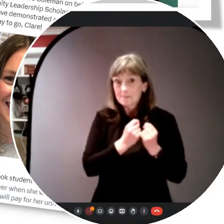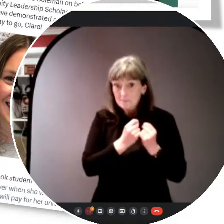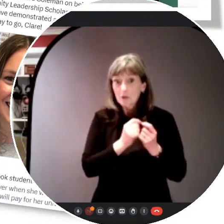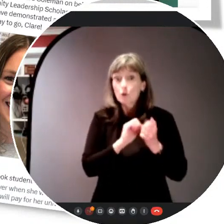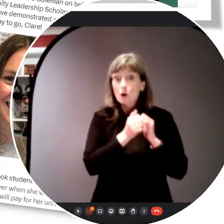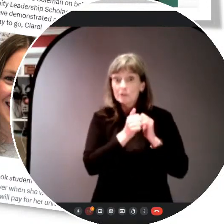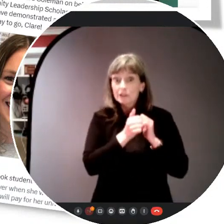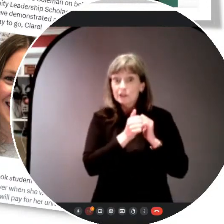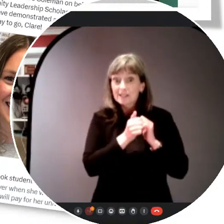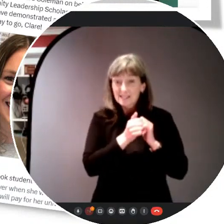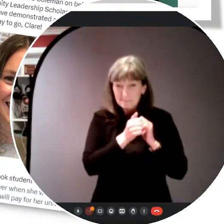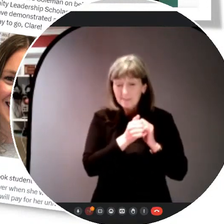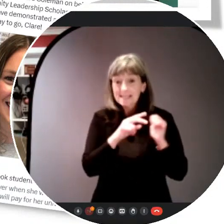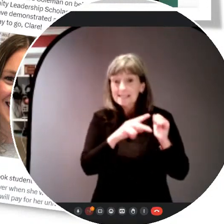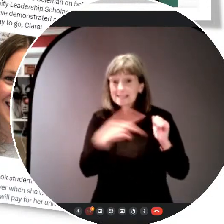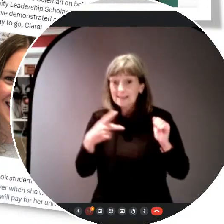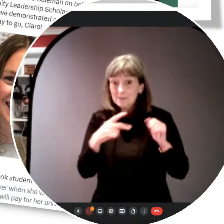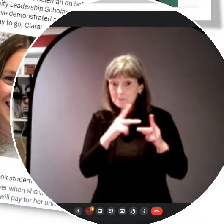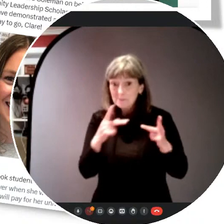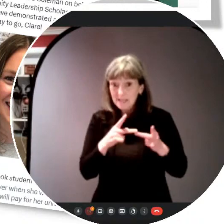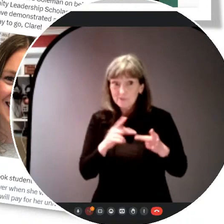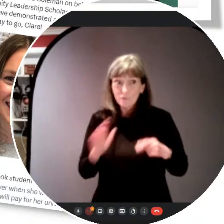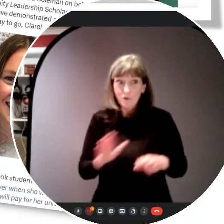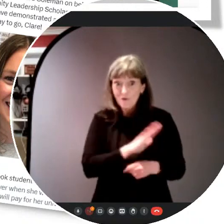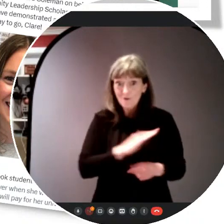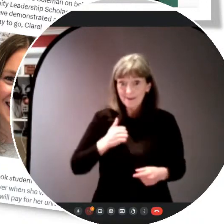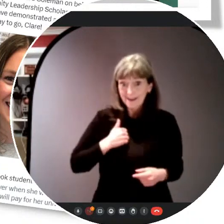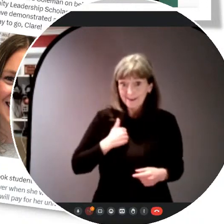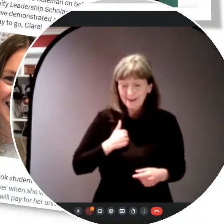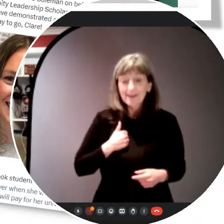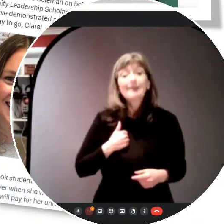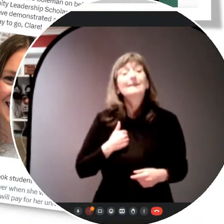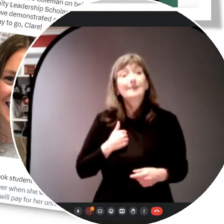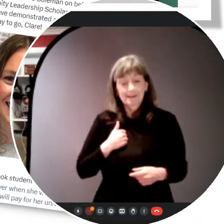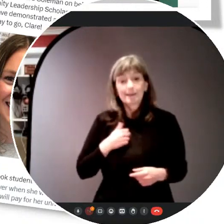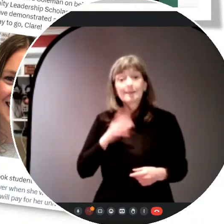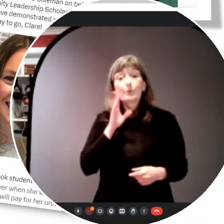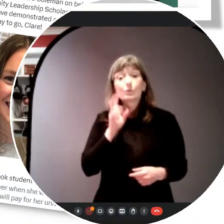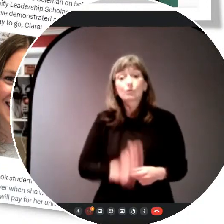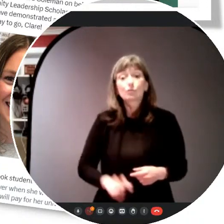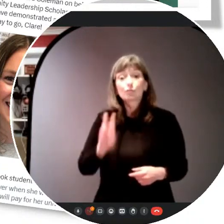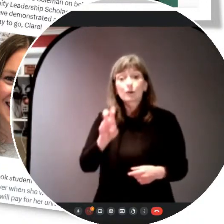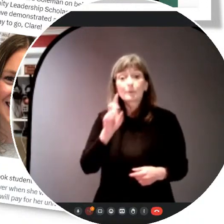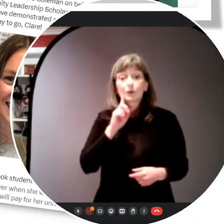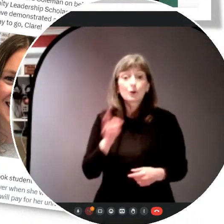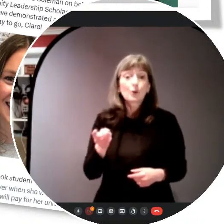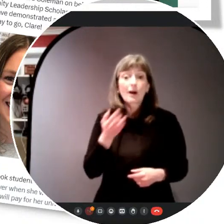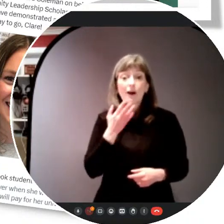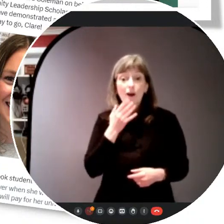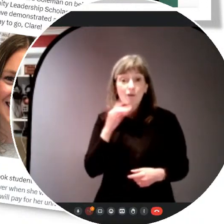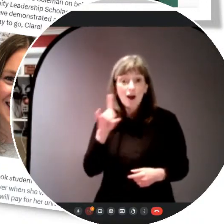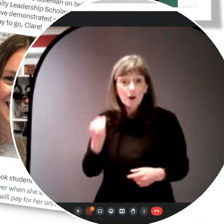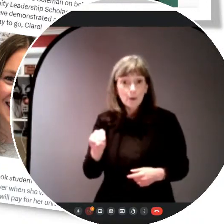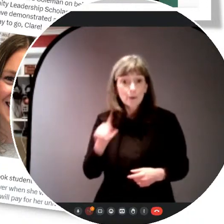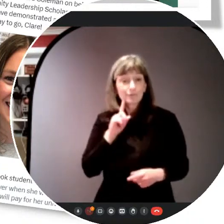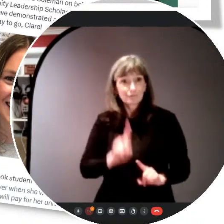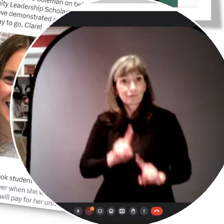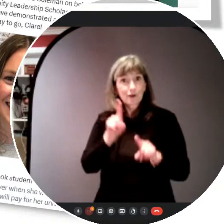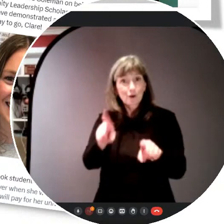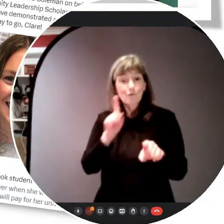competition and in Canada, and will be representing in a trip to Colorado with their projects that they've